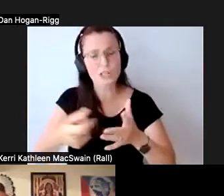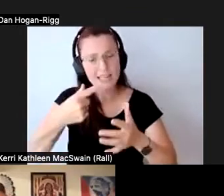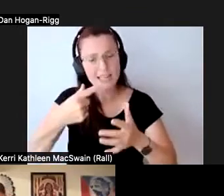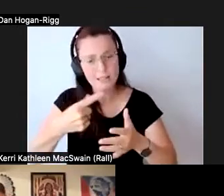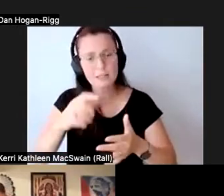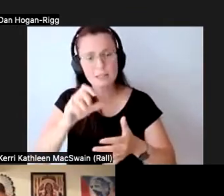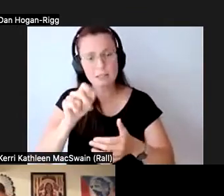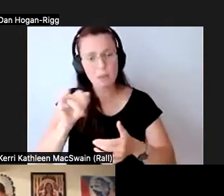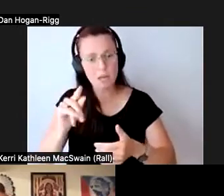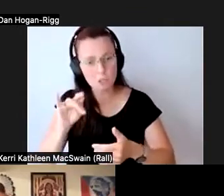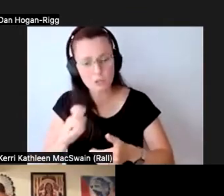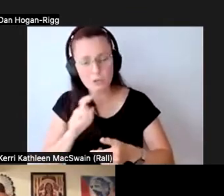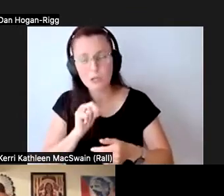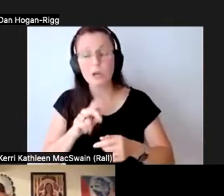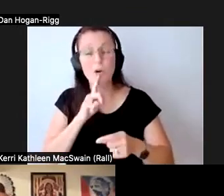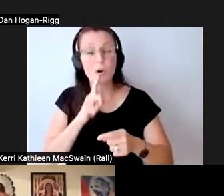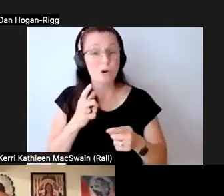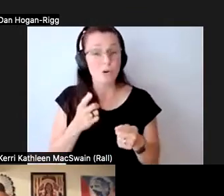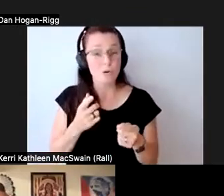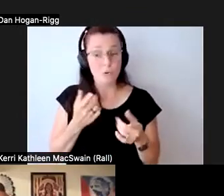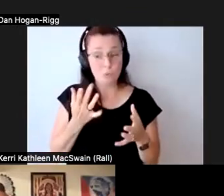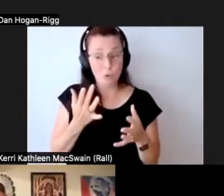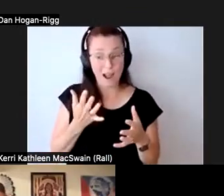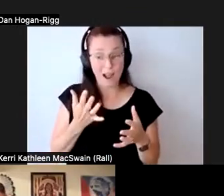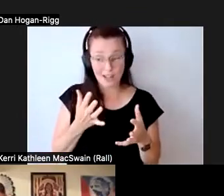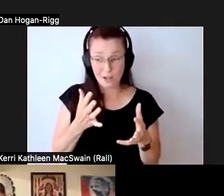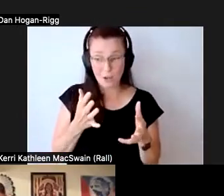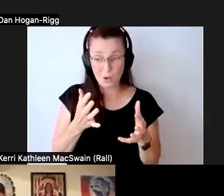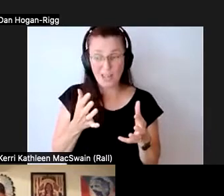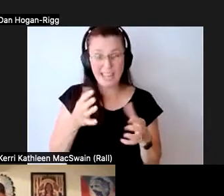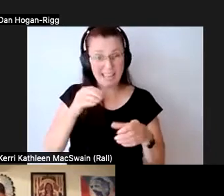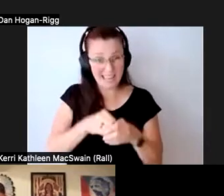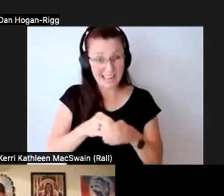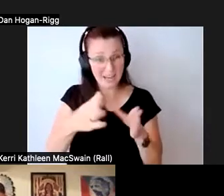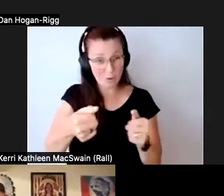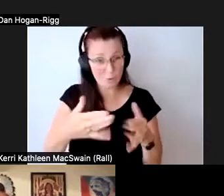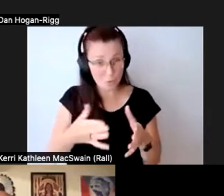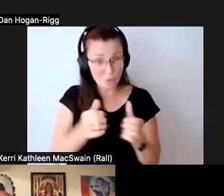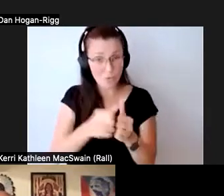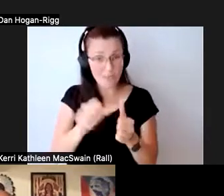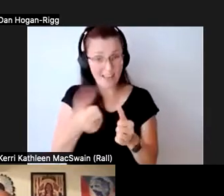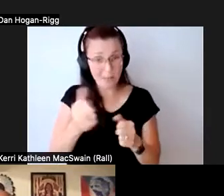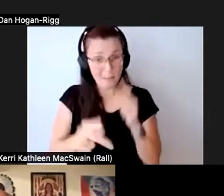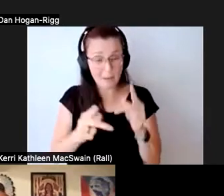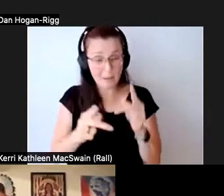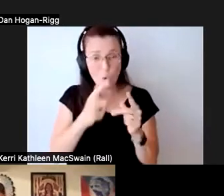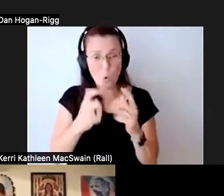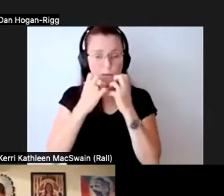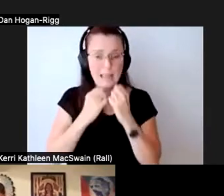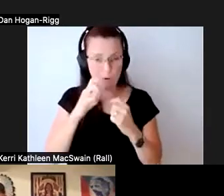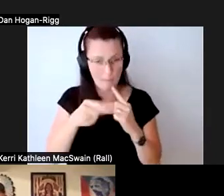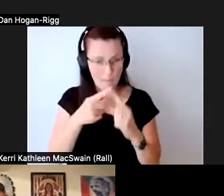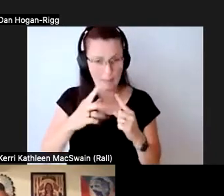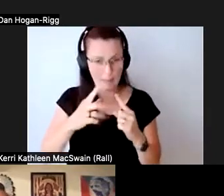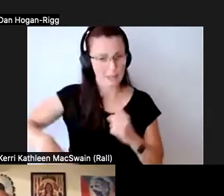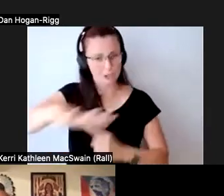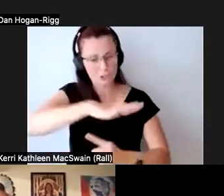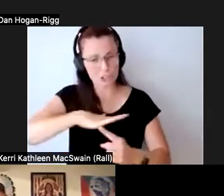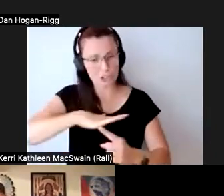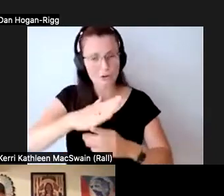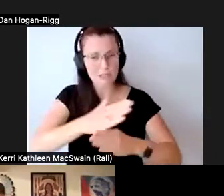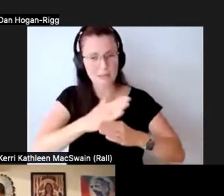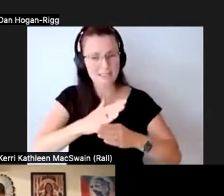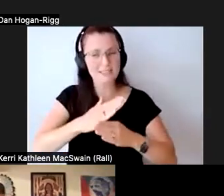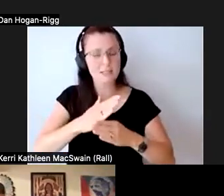Why? They're in a room with people who care about them. They're sharing space with people who care about them. They become a part of a